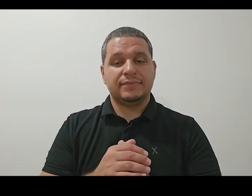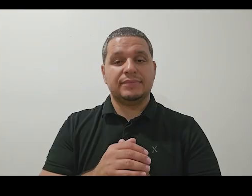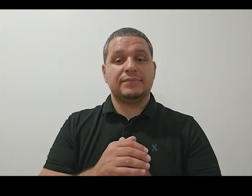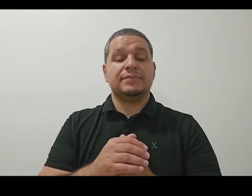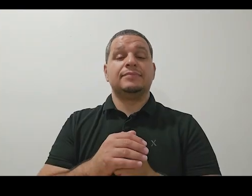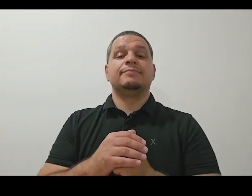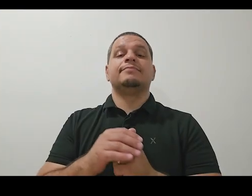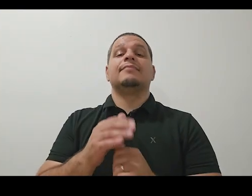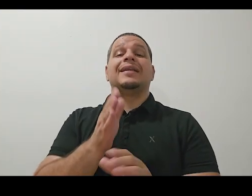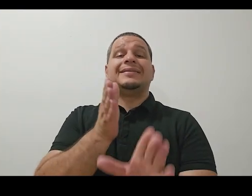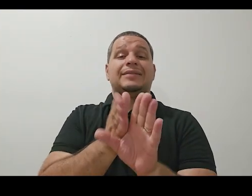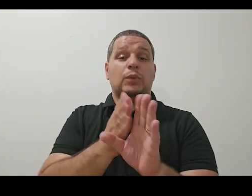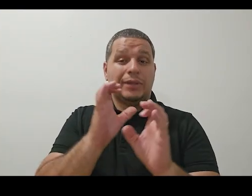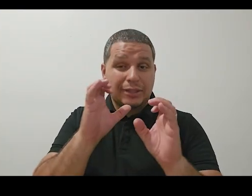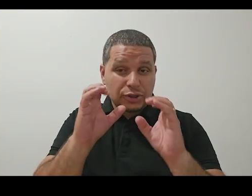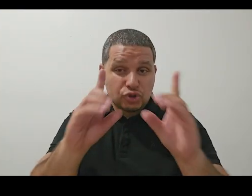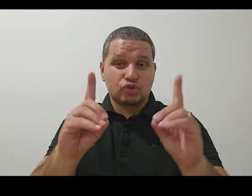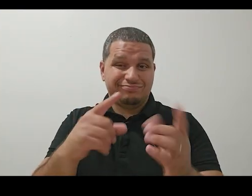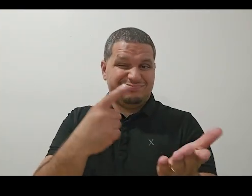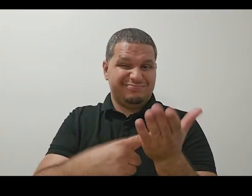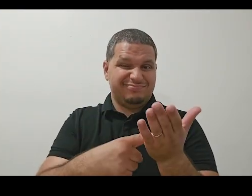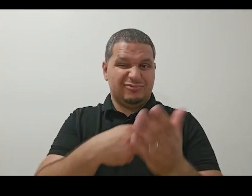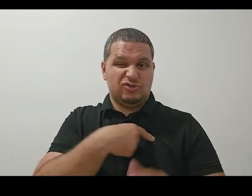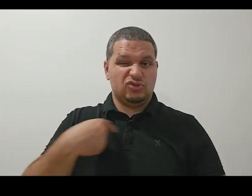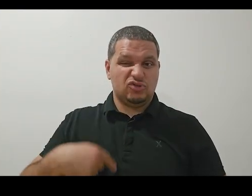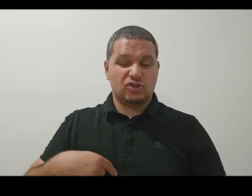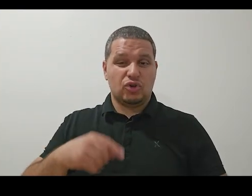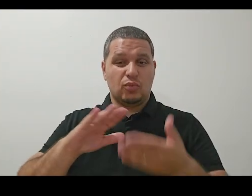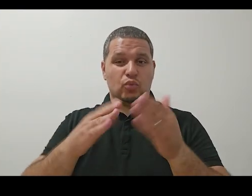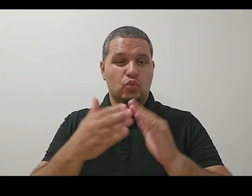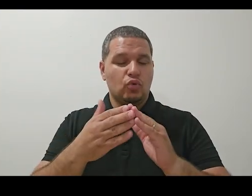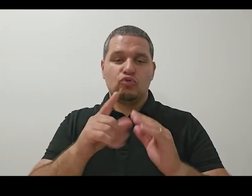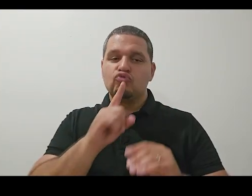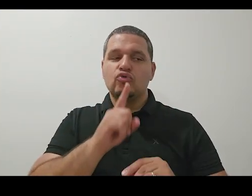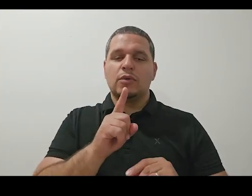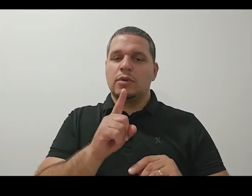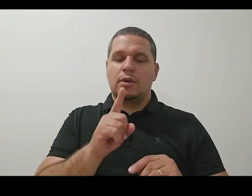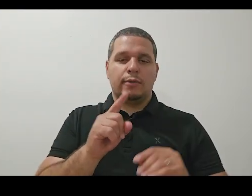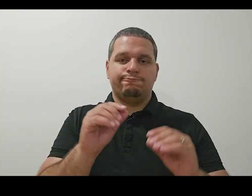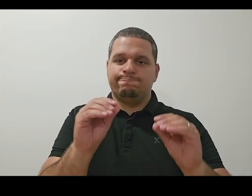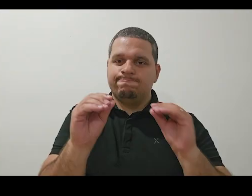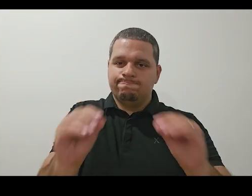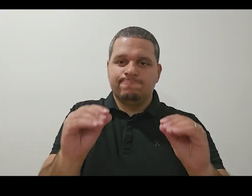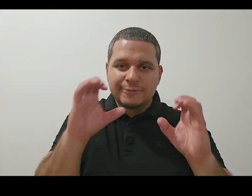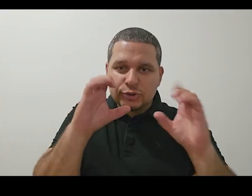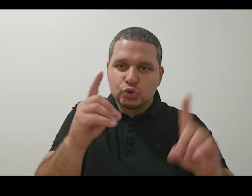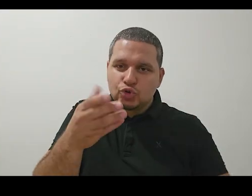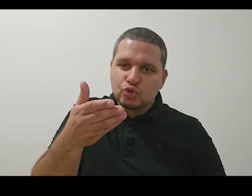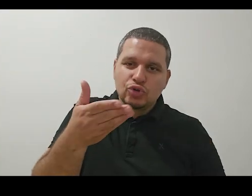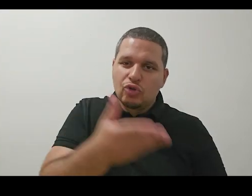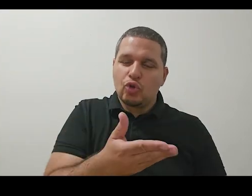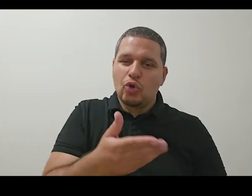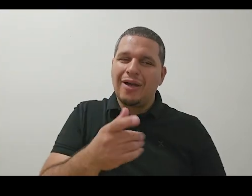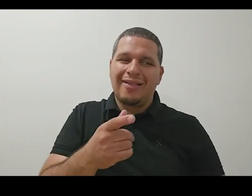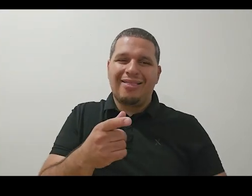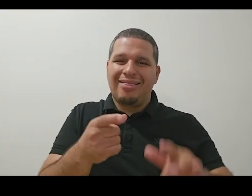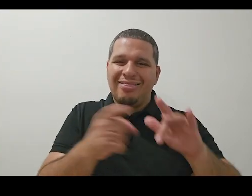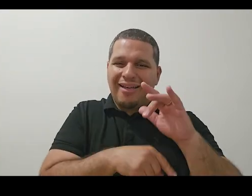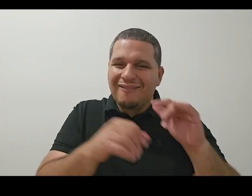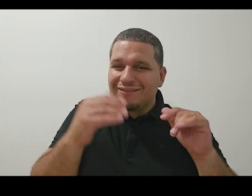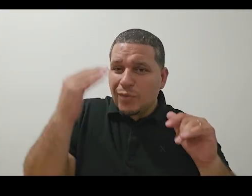just psychoeducation. Again, because I'm talking about Chinese community, I just feel the lack of awareness is really there.